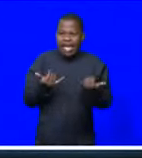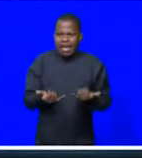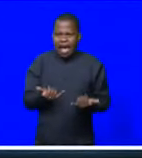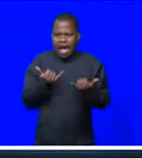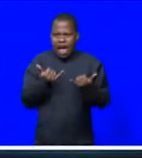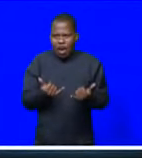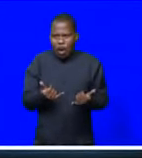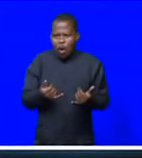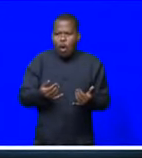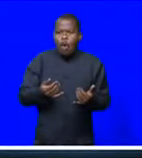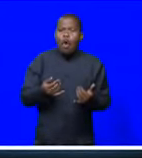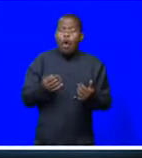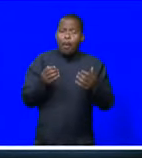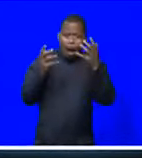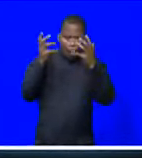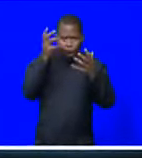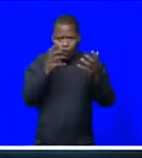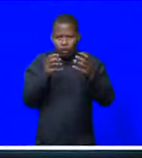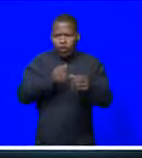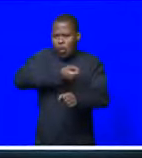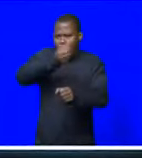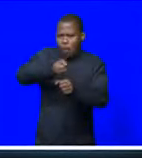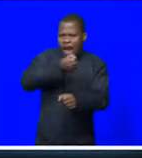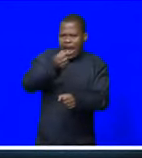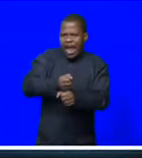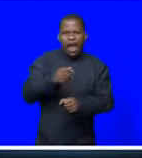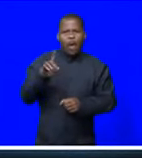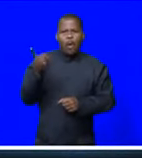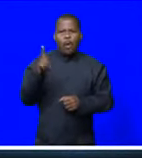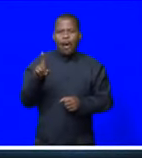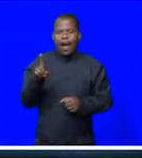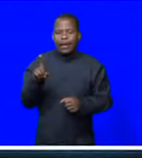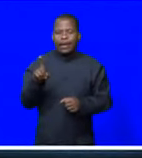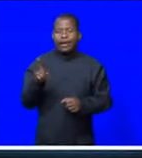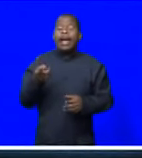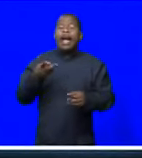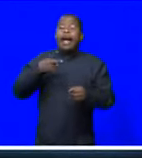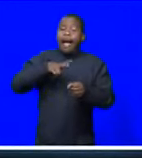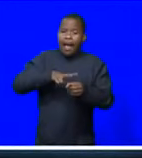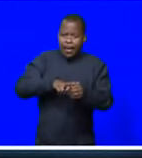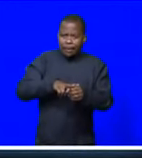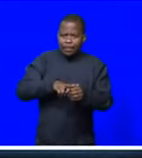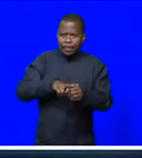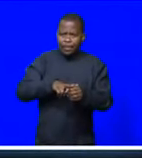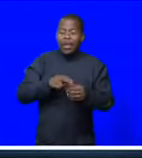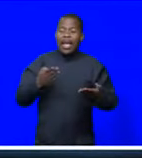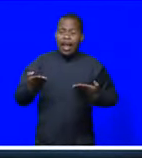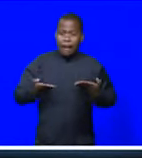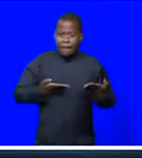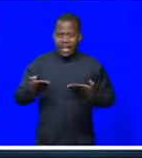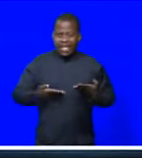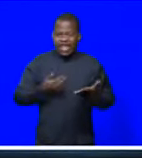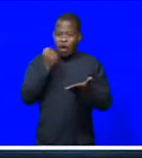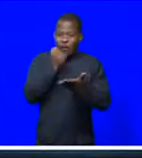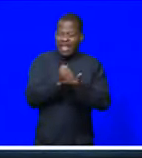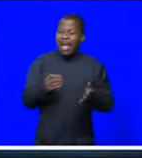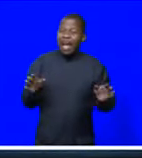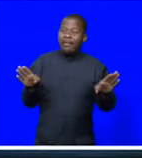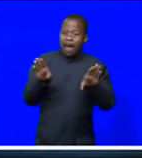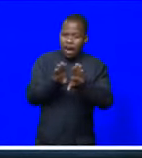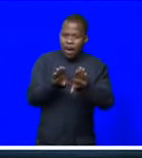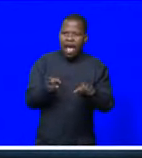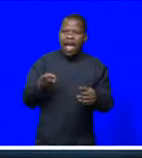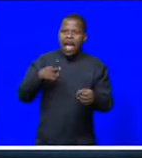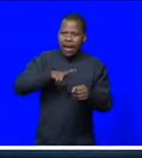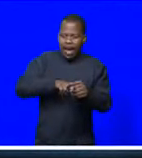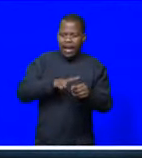akusabonakala ukuthi yini labangayenda etikwa lokhu labakwendile ikakhulu futhi ngoba naye lo Santa